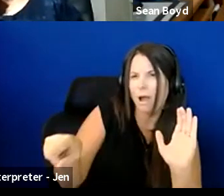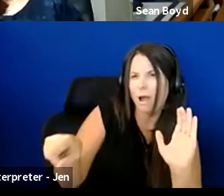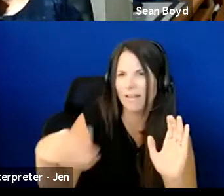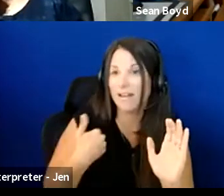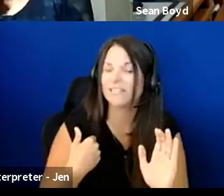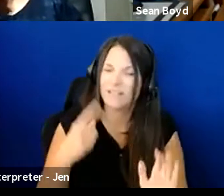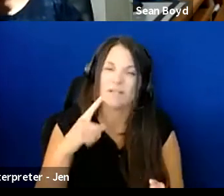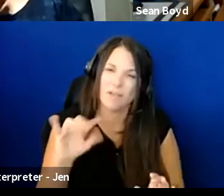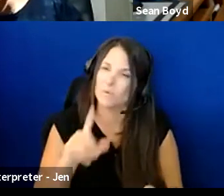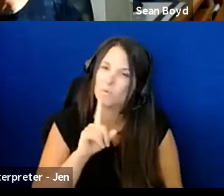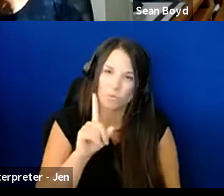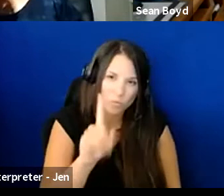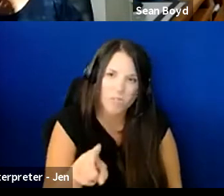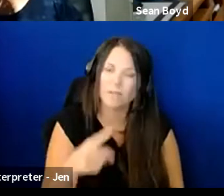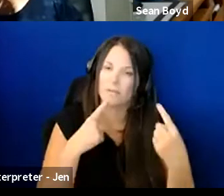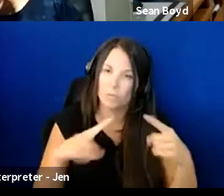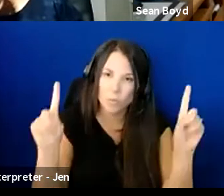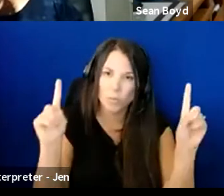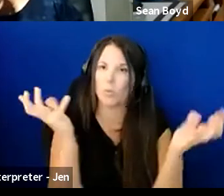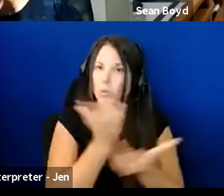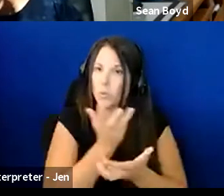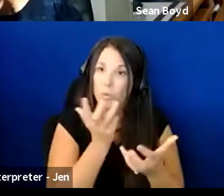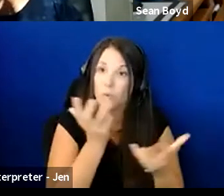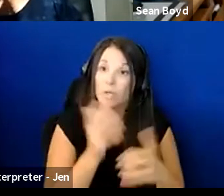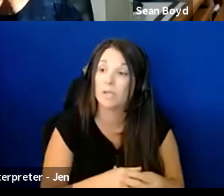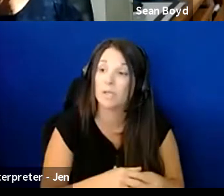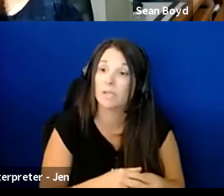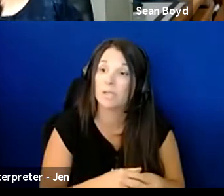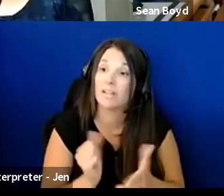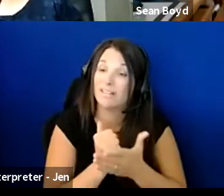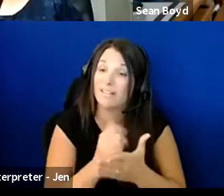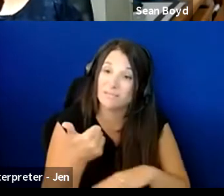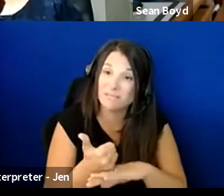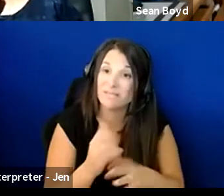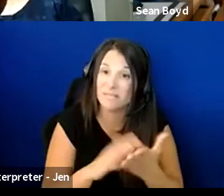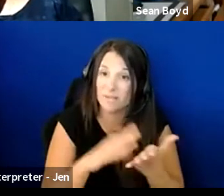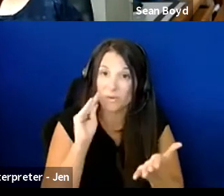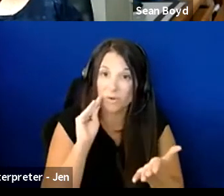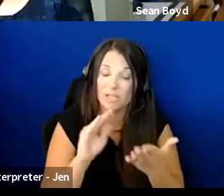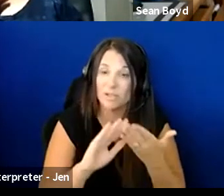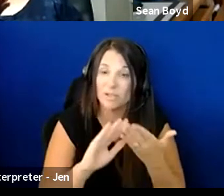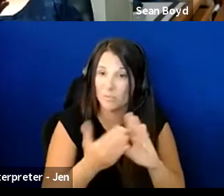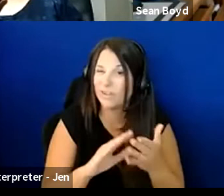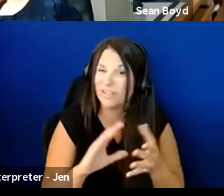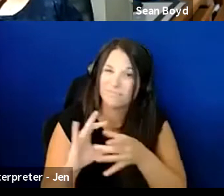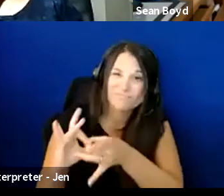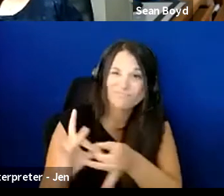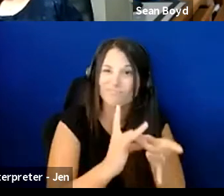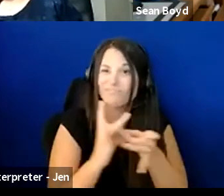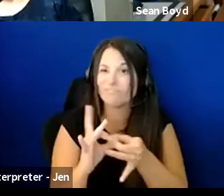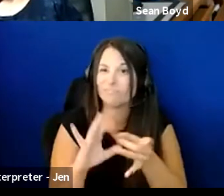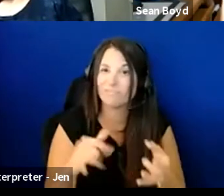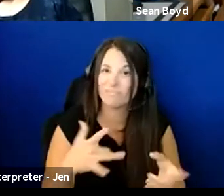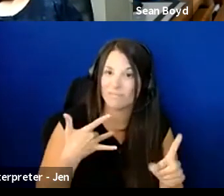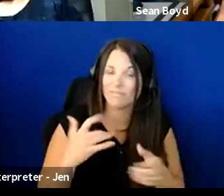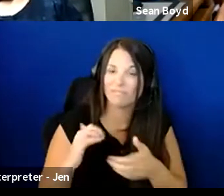effective, and it helped create that, that learning community, a little bit of a rapport that can be very